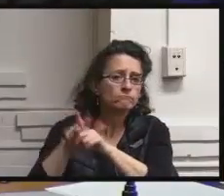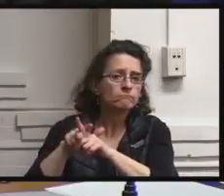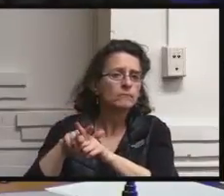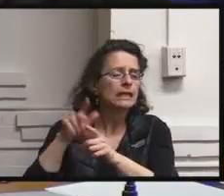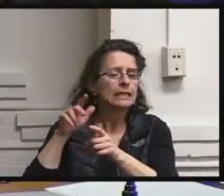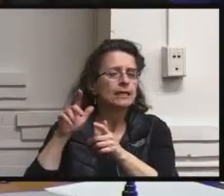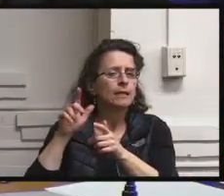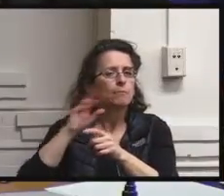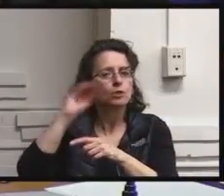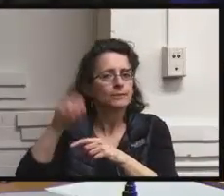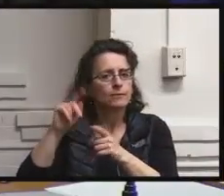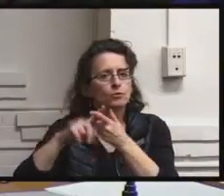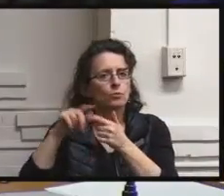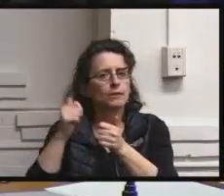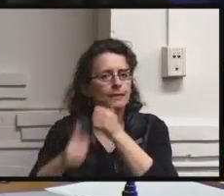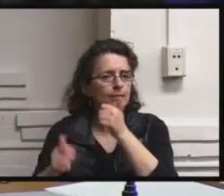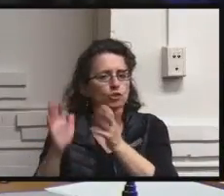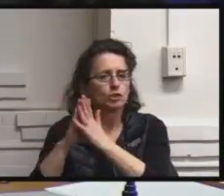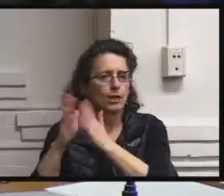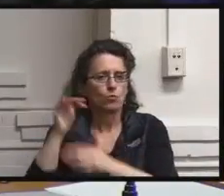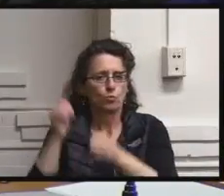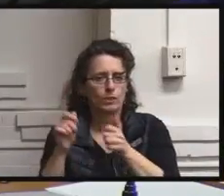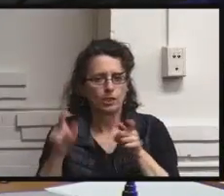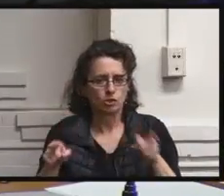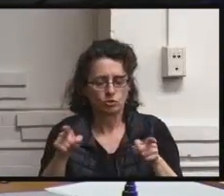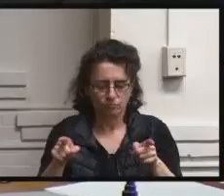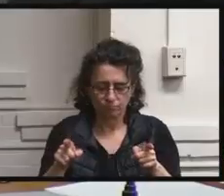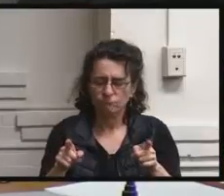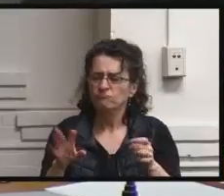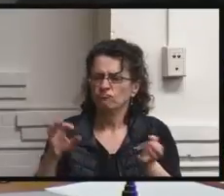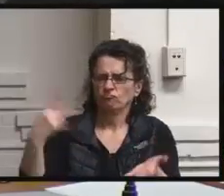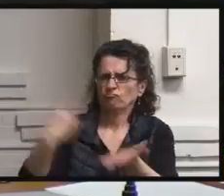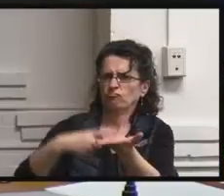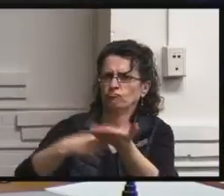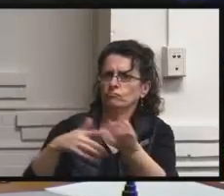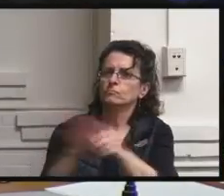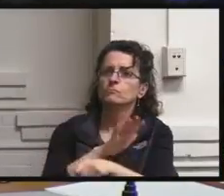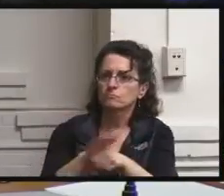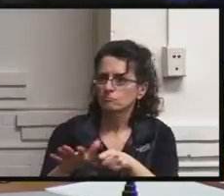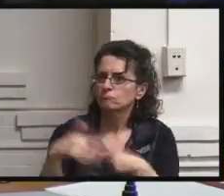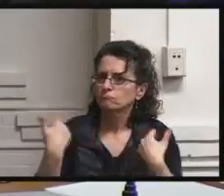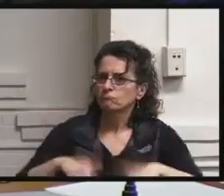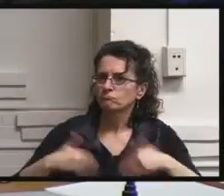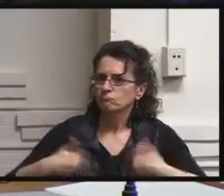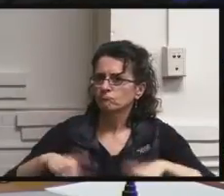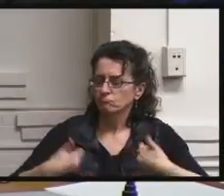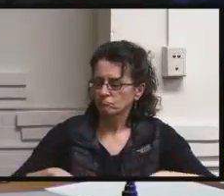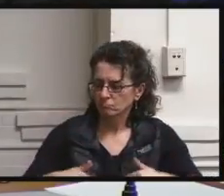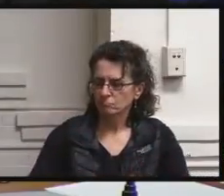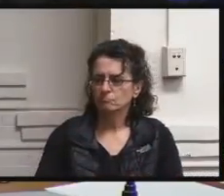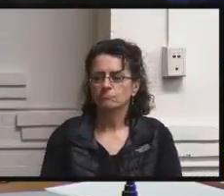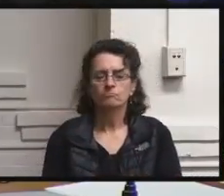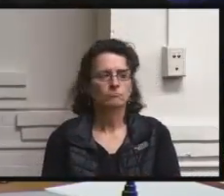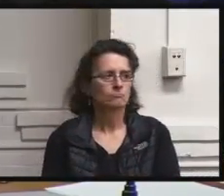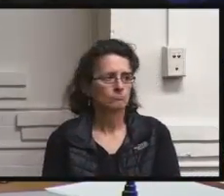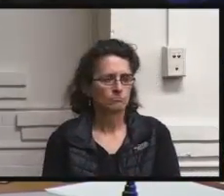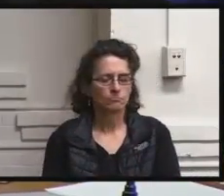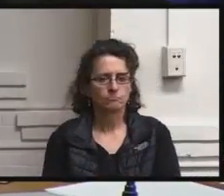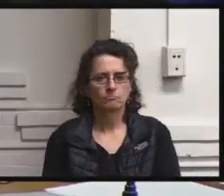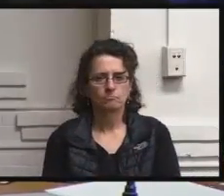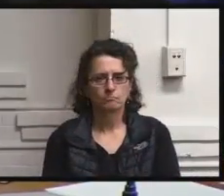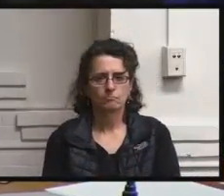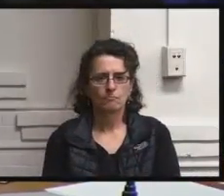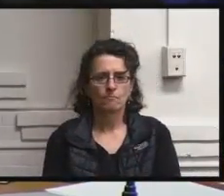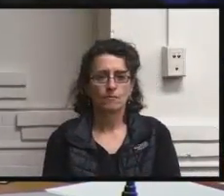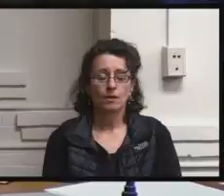district. And so without passing judgment on whether or not it would be, you know, whether the results of that would be a